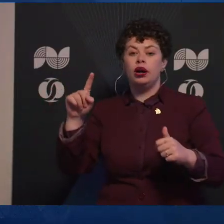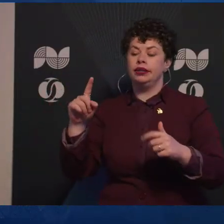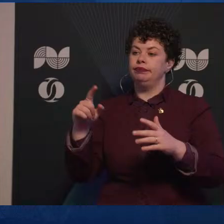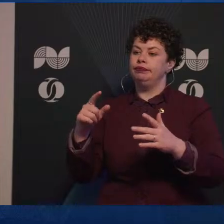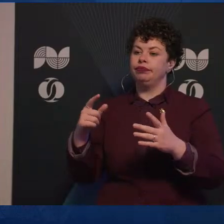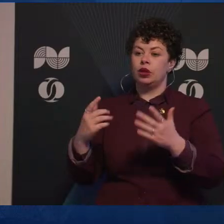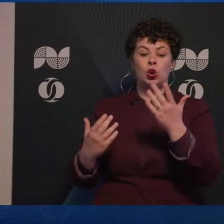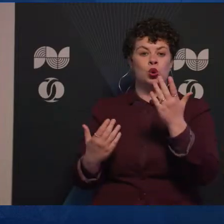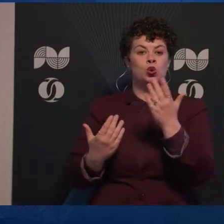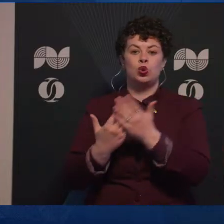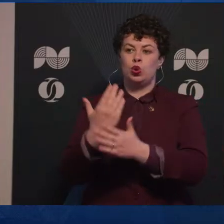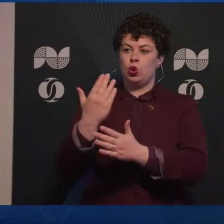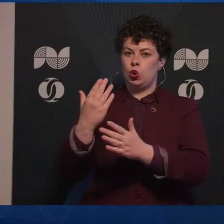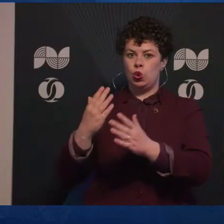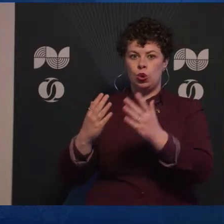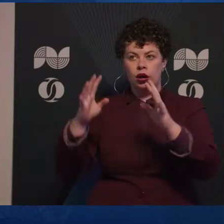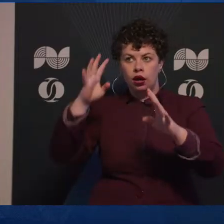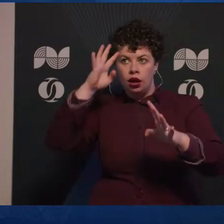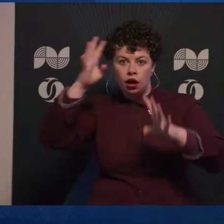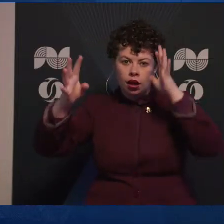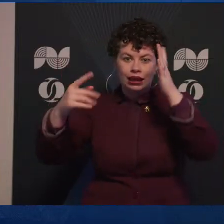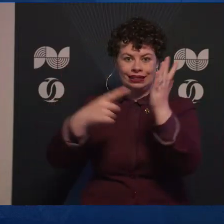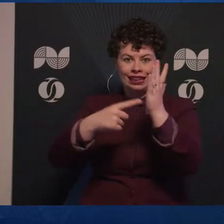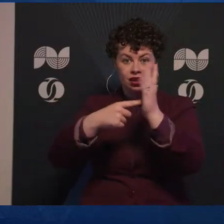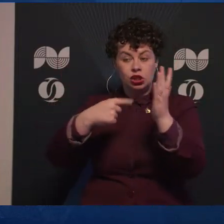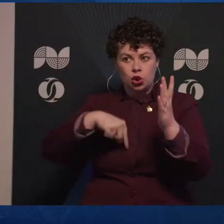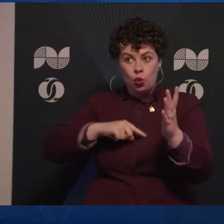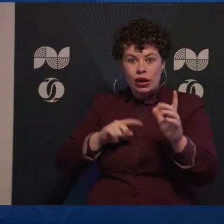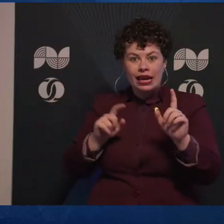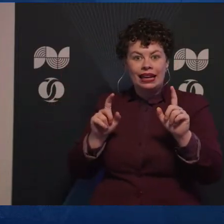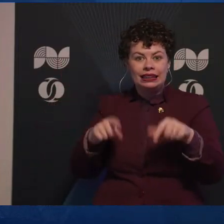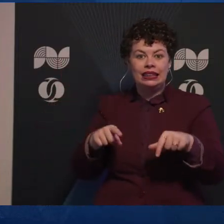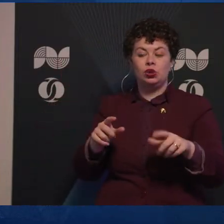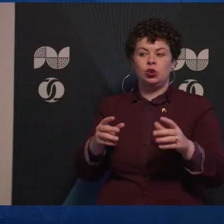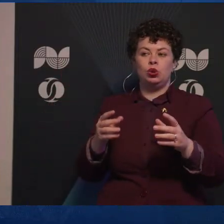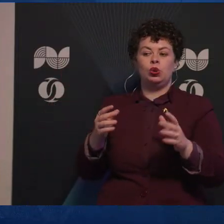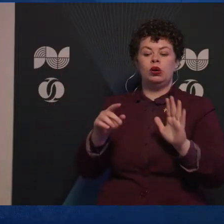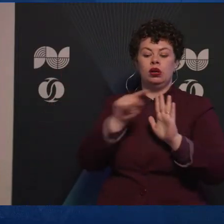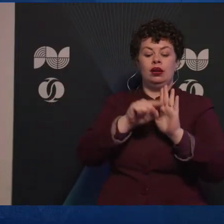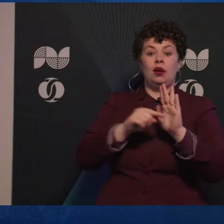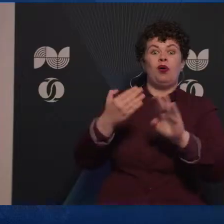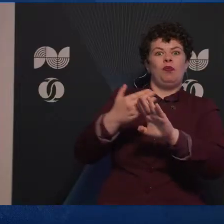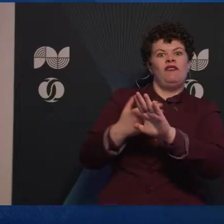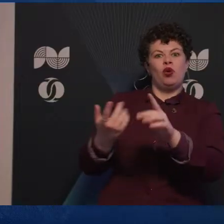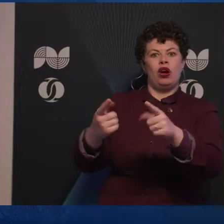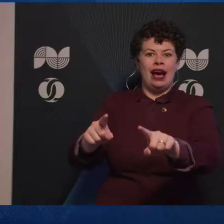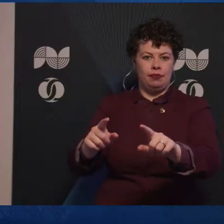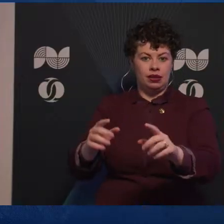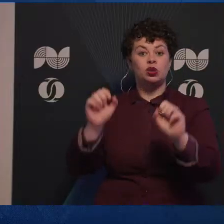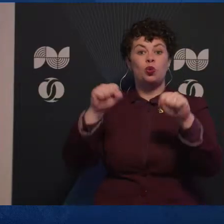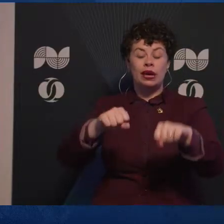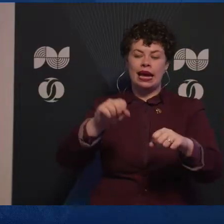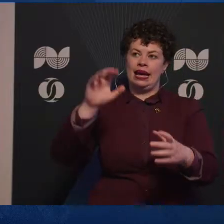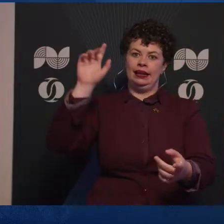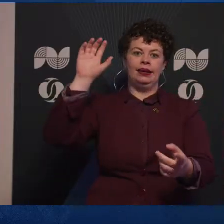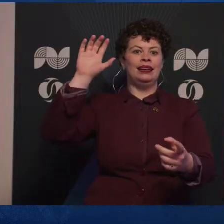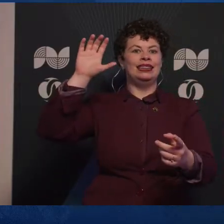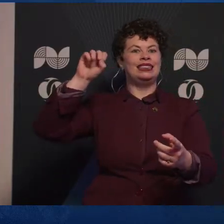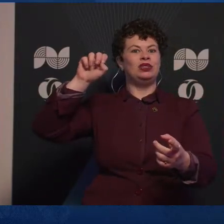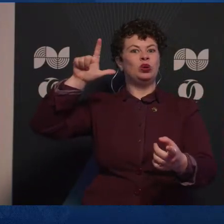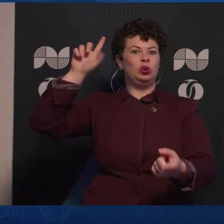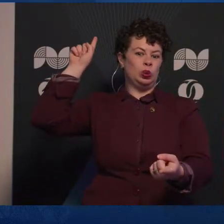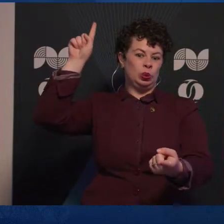of new innovations as they come up that can fast-track the path towards net zero. Beate, is there anything we've